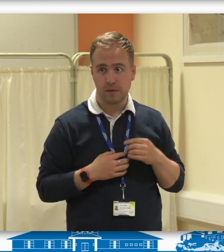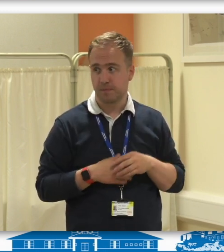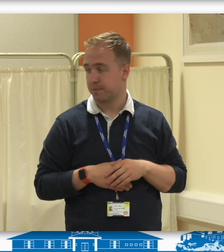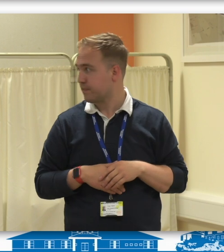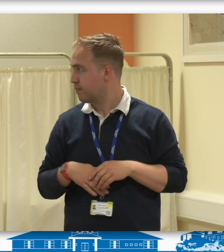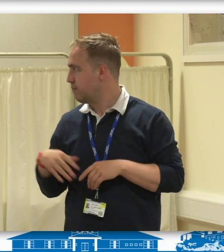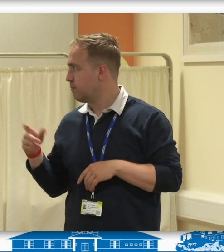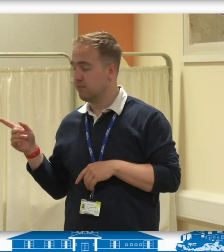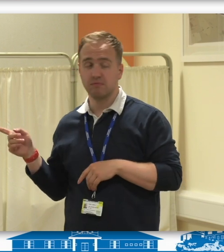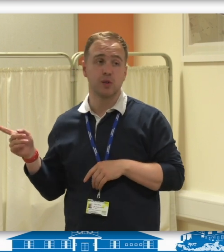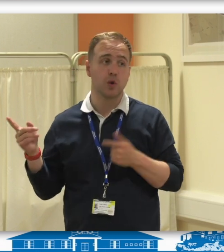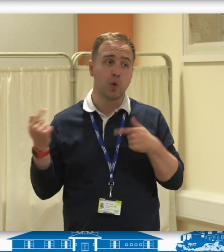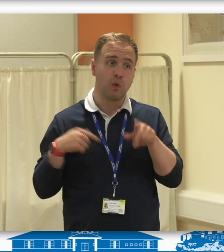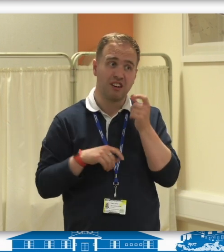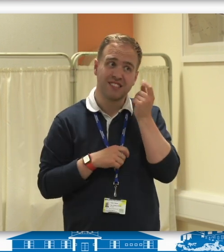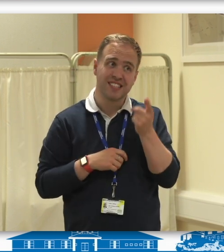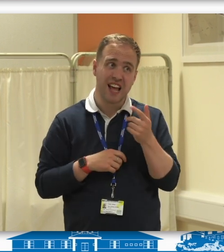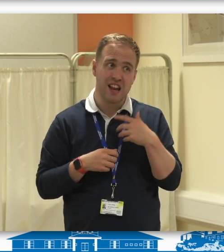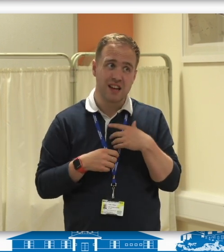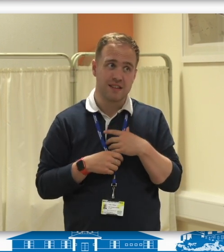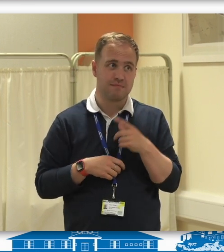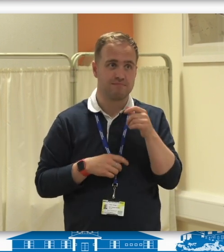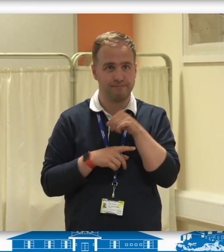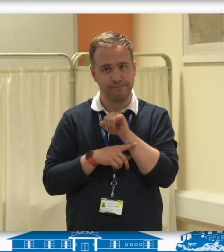We're with you on this one.